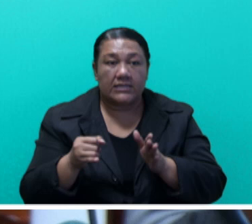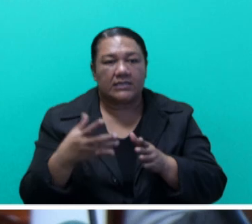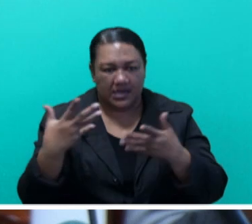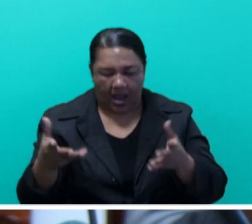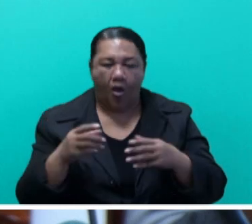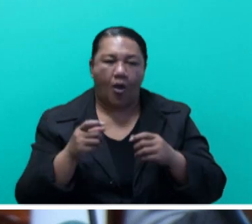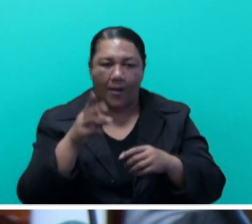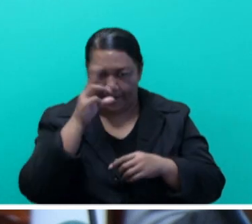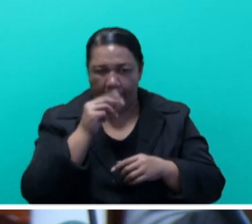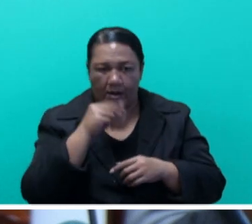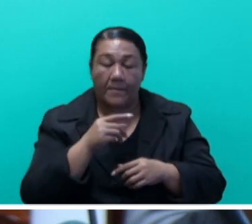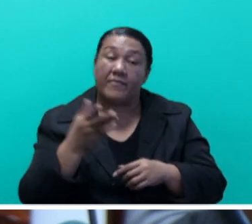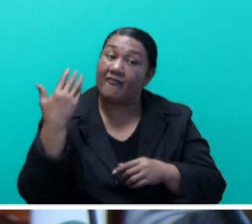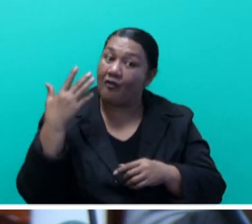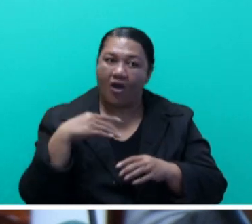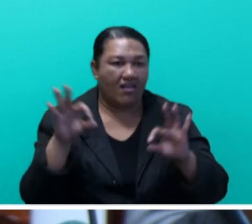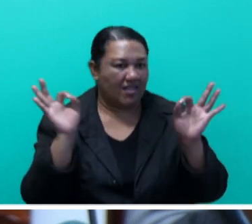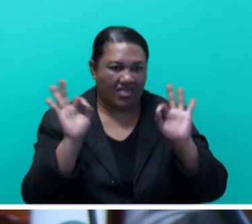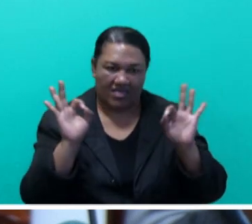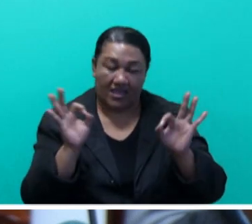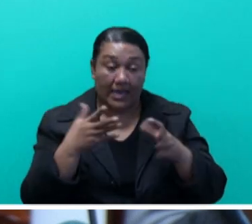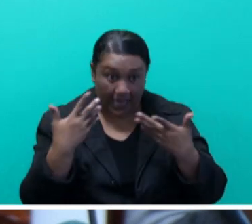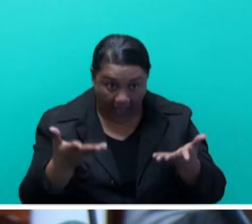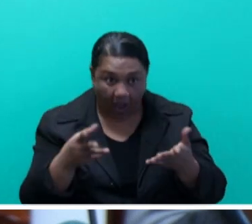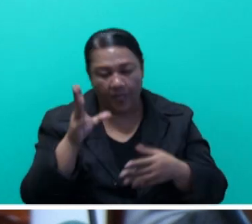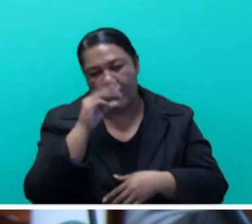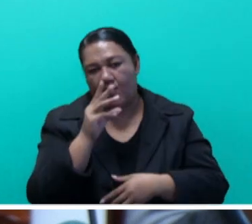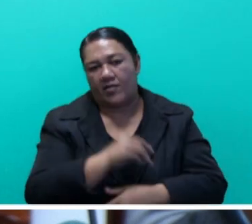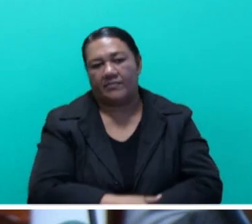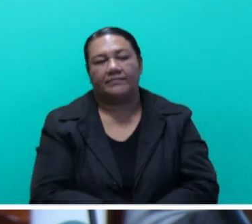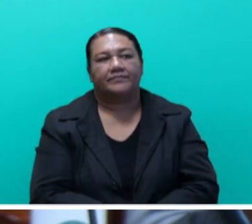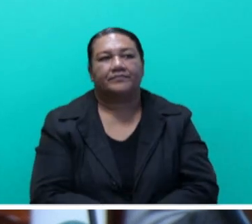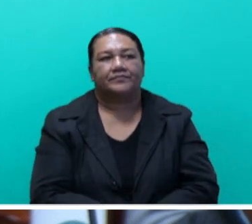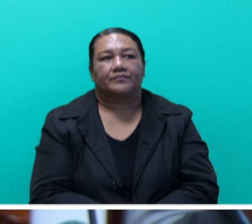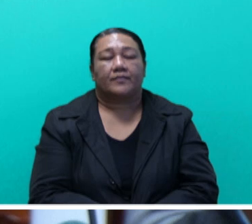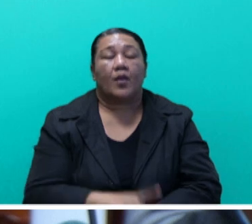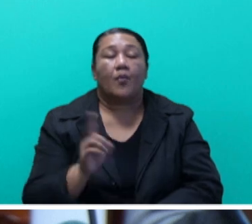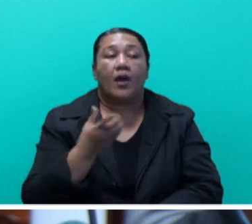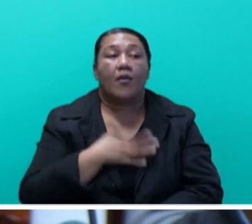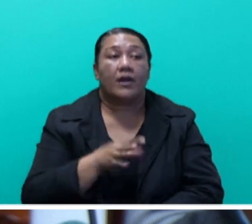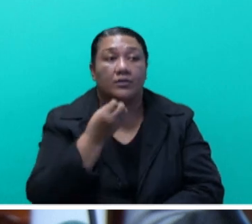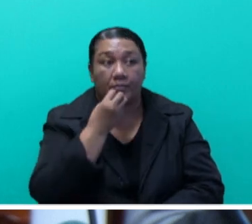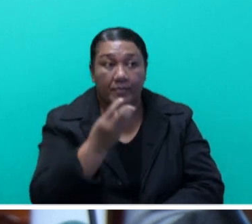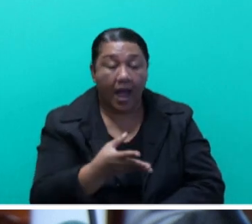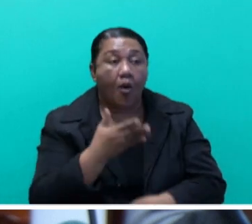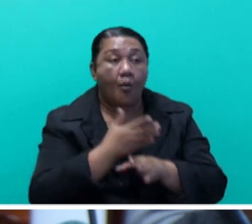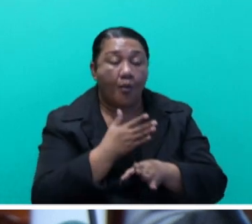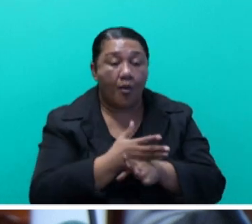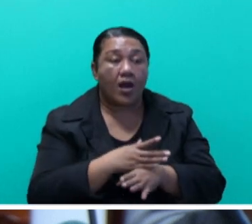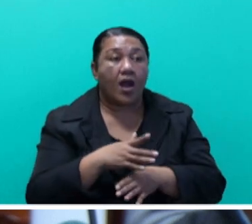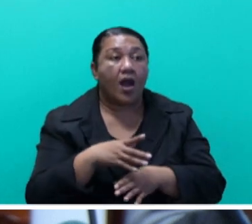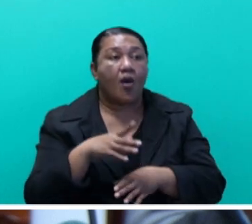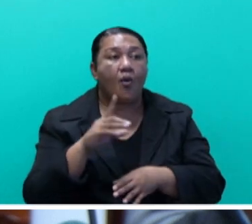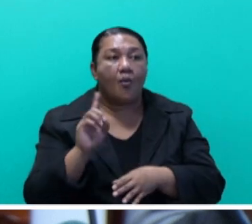which was not there in the past. Why I'm saying all these things, Mr. Speaker, sir, workers normally abscond